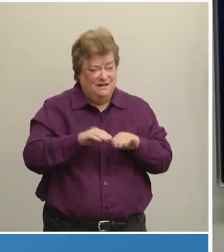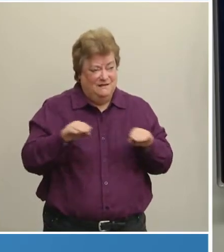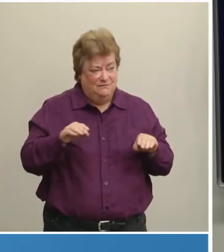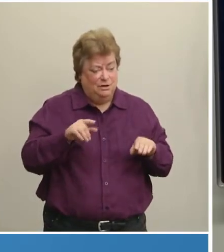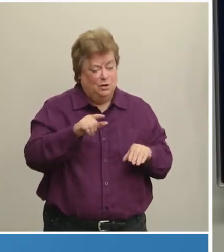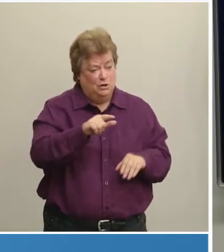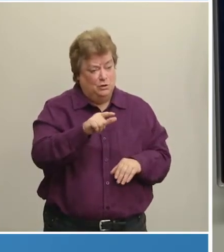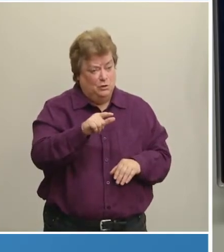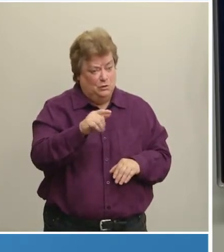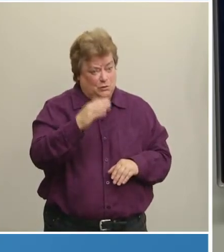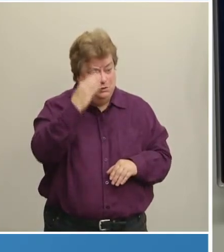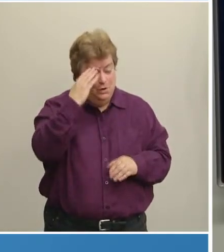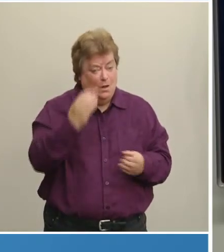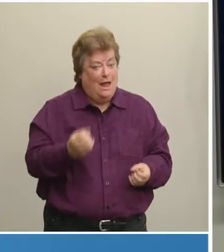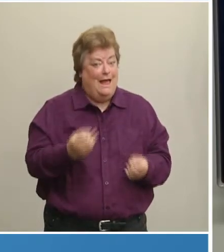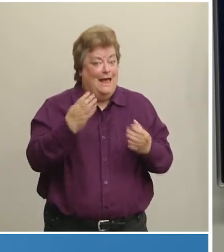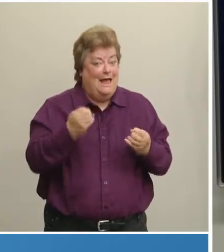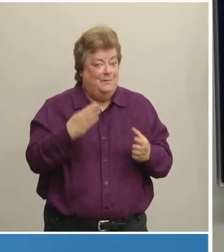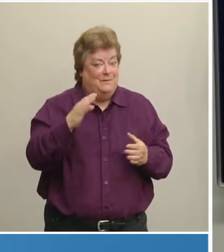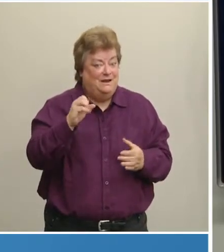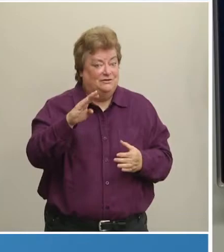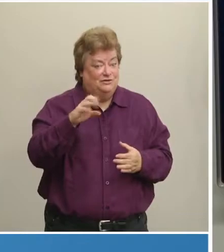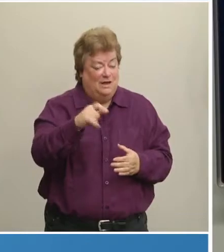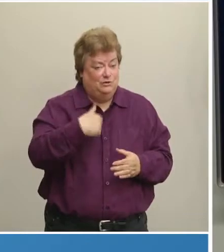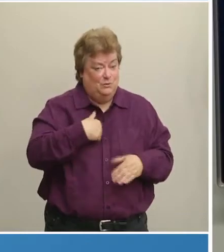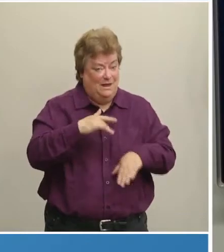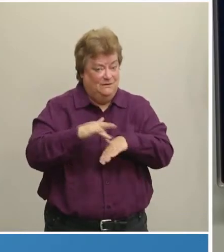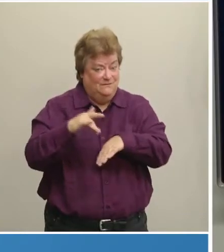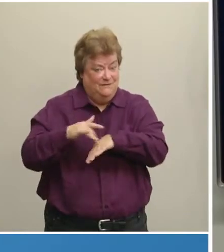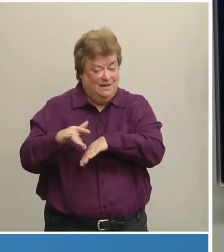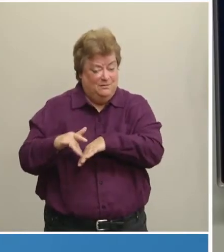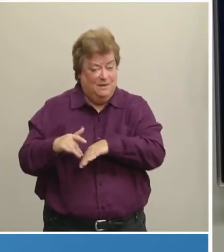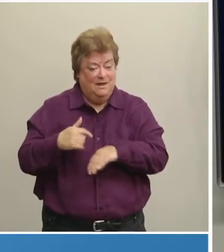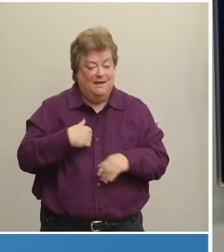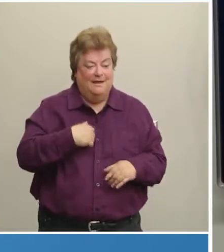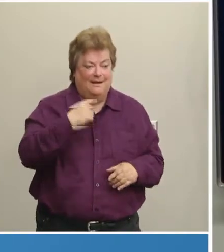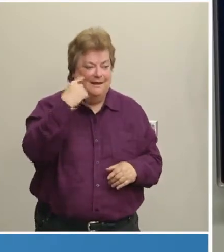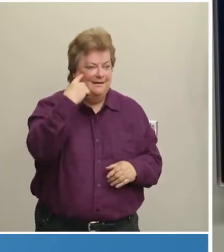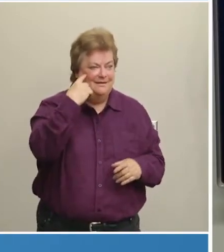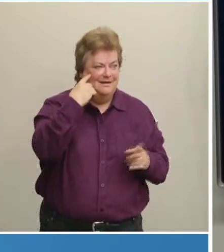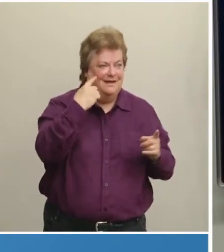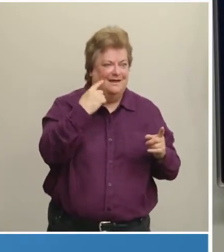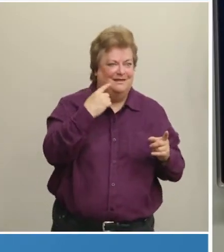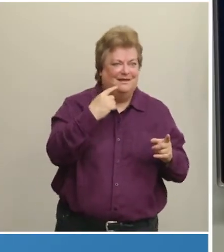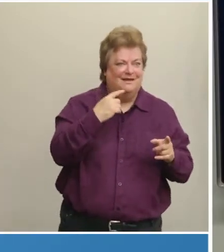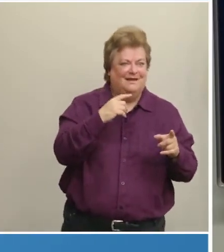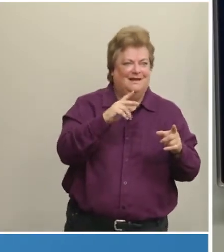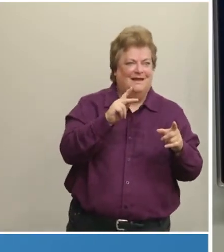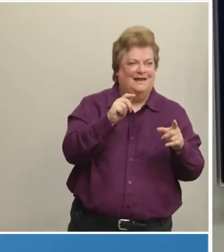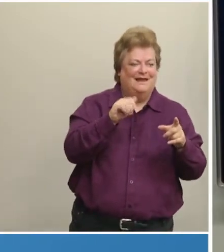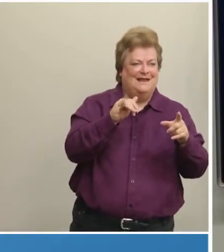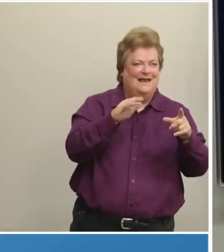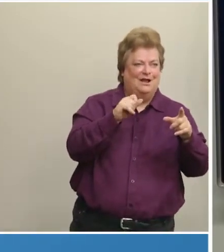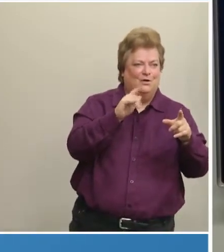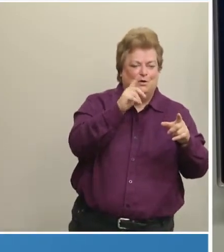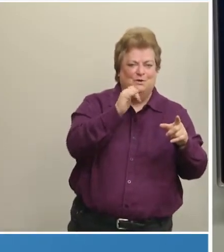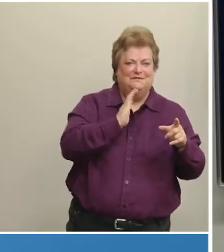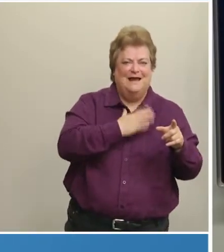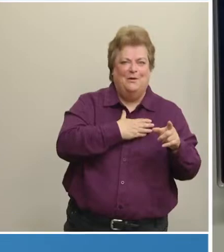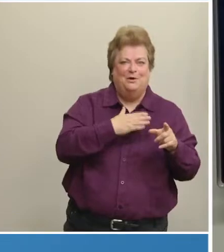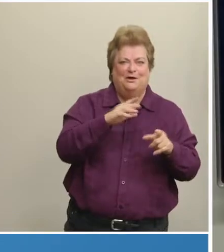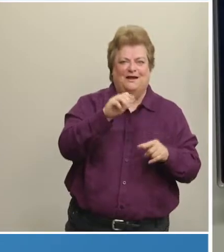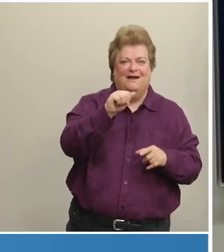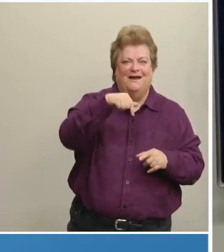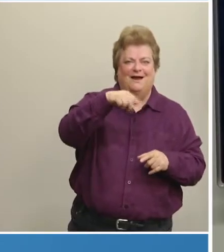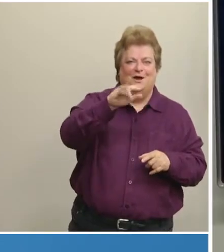jobs you do have available still? I think the number of pool staff, I have Kayla Selhorn, who is our aquatics coordinator, with us